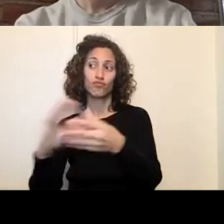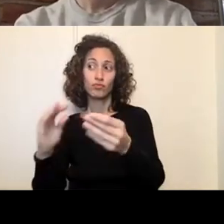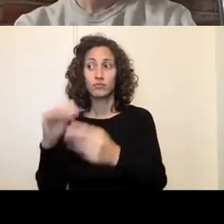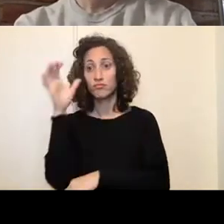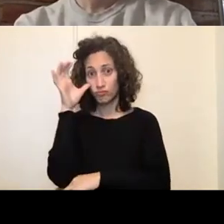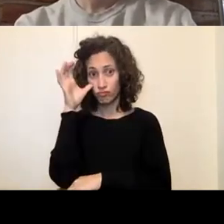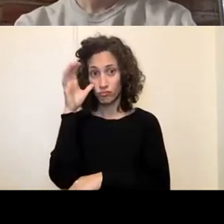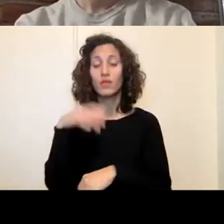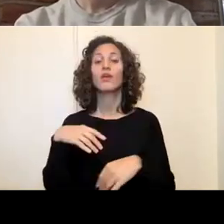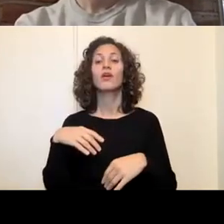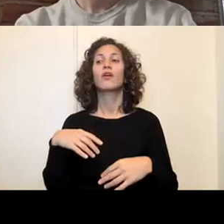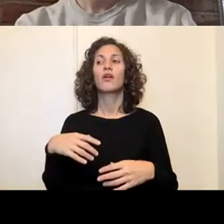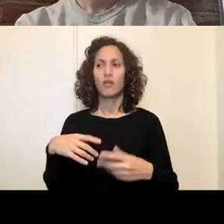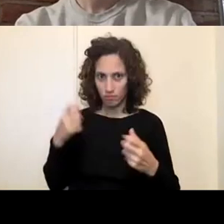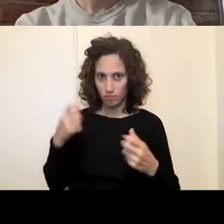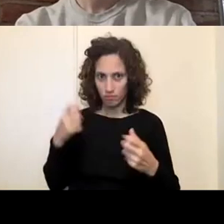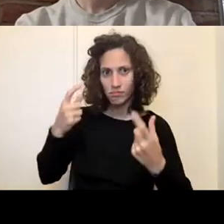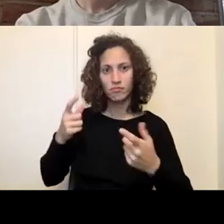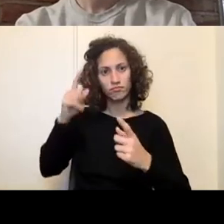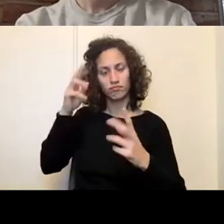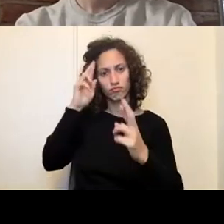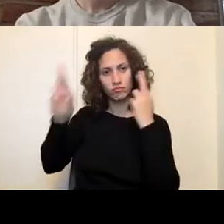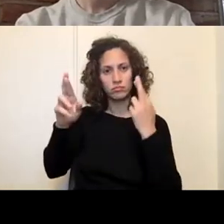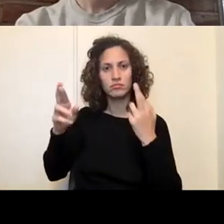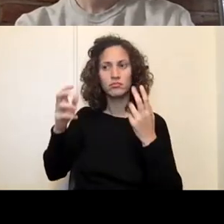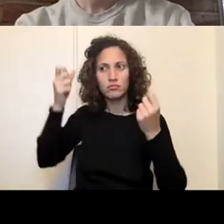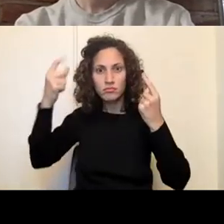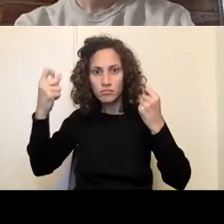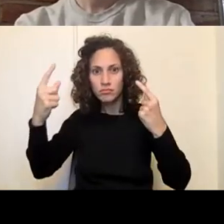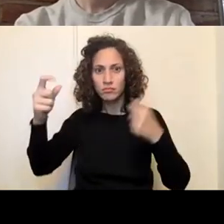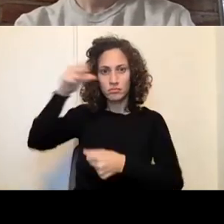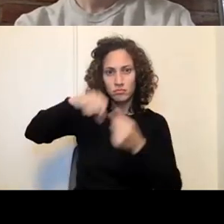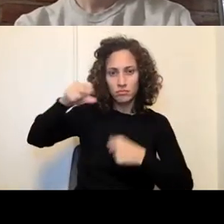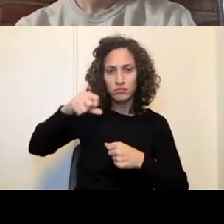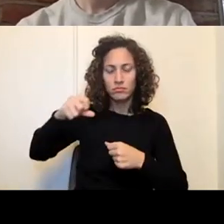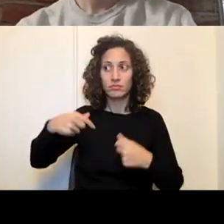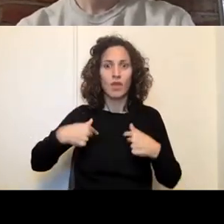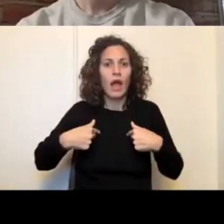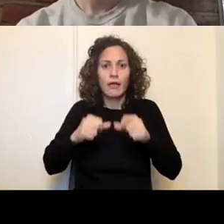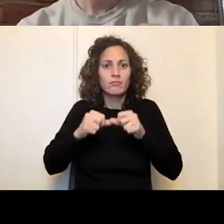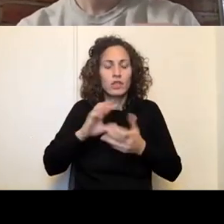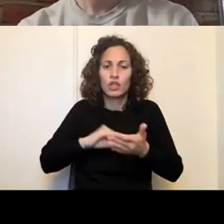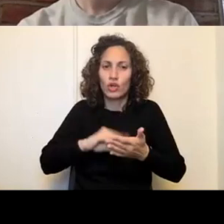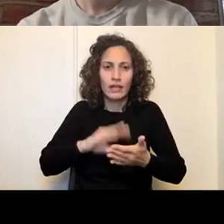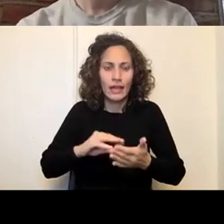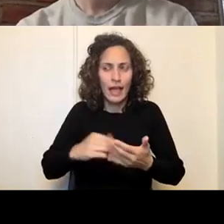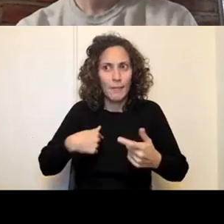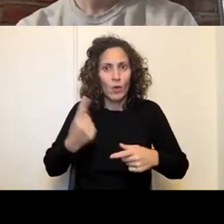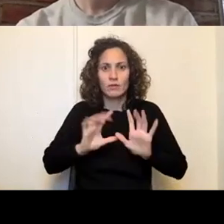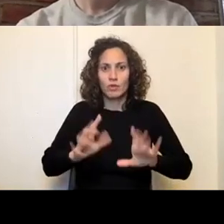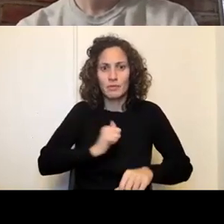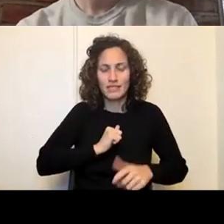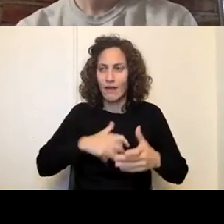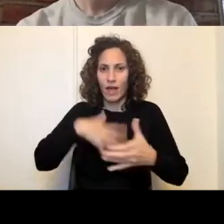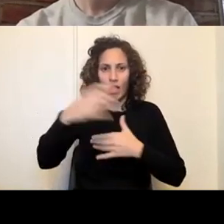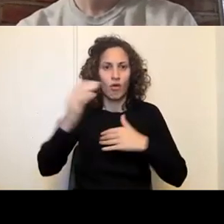for your partner's body as well. So this is something that I'm constantly learning and pushing myself outside my comfort zone to have the conversation